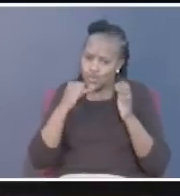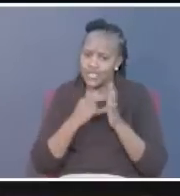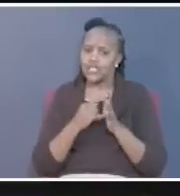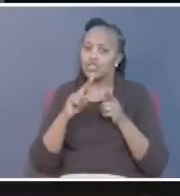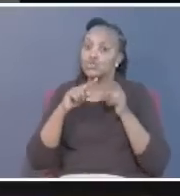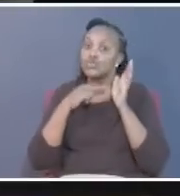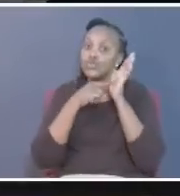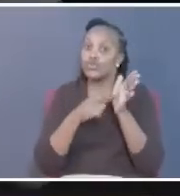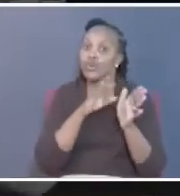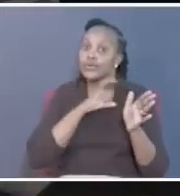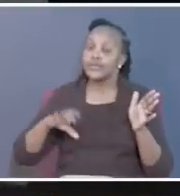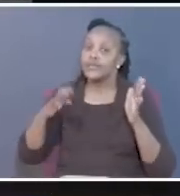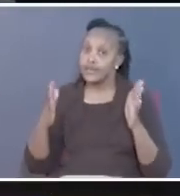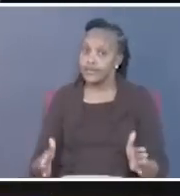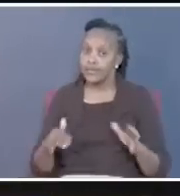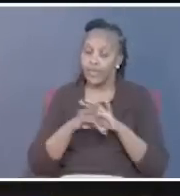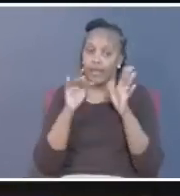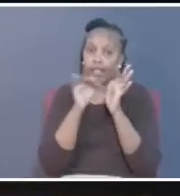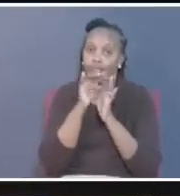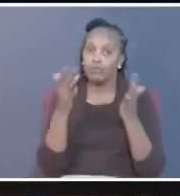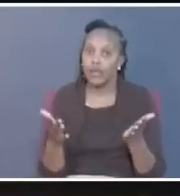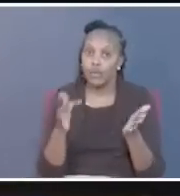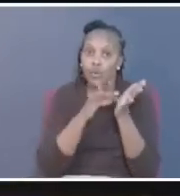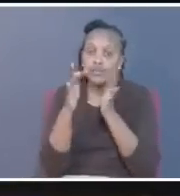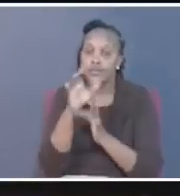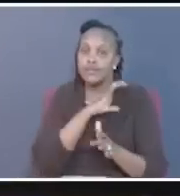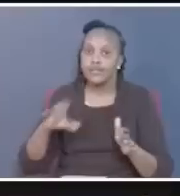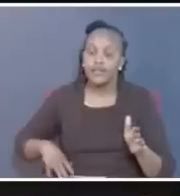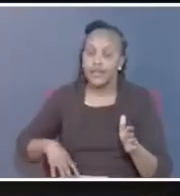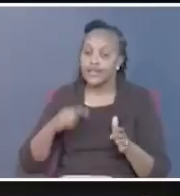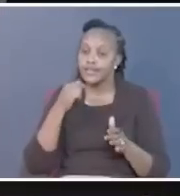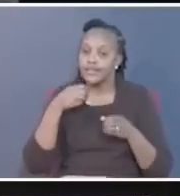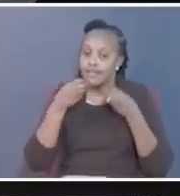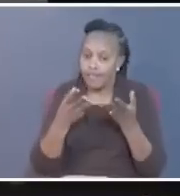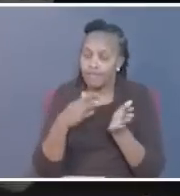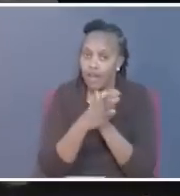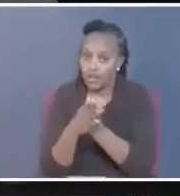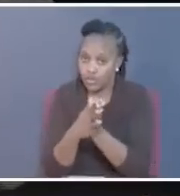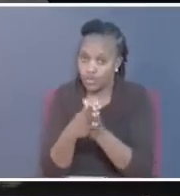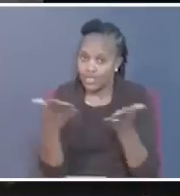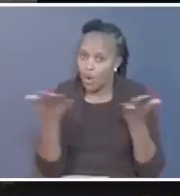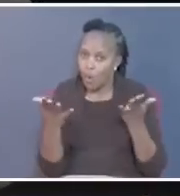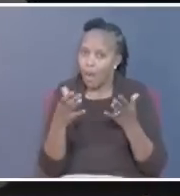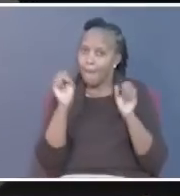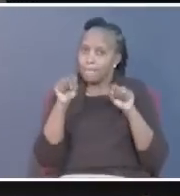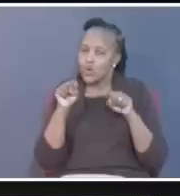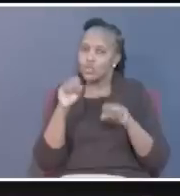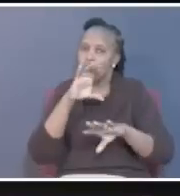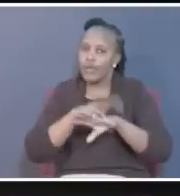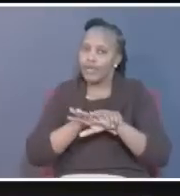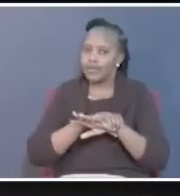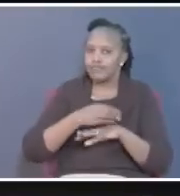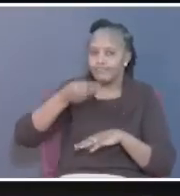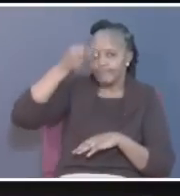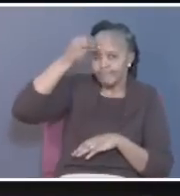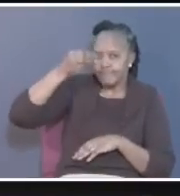Bible, Jesus Christ told a story from which I believe we can draw some vital lessons on how we